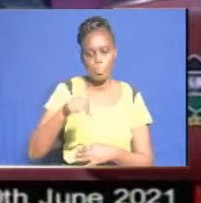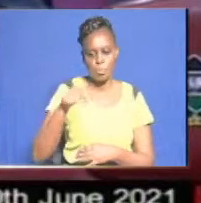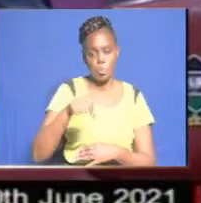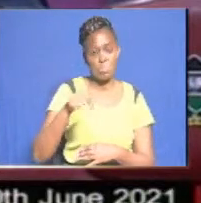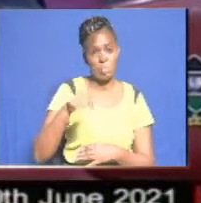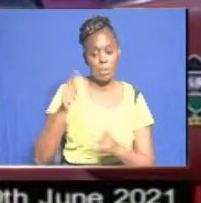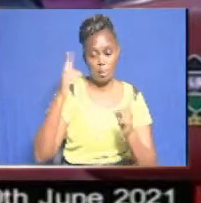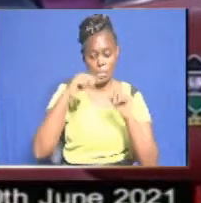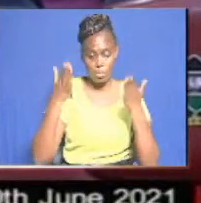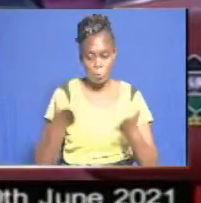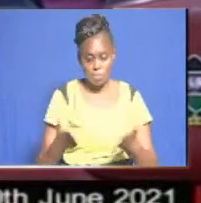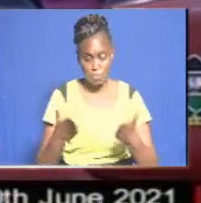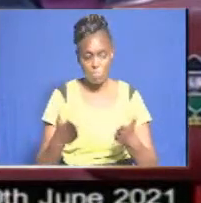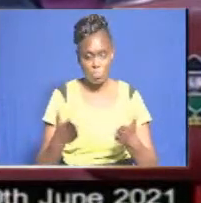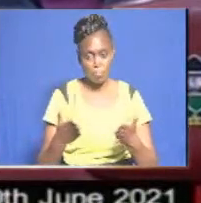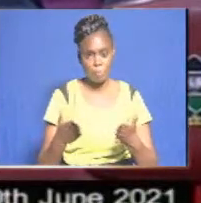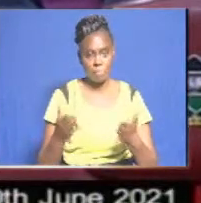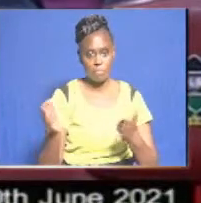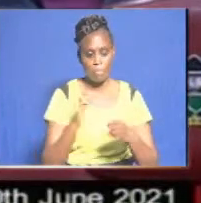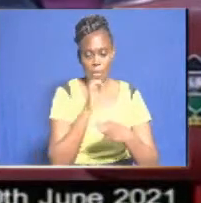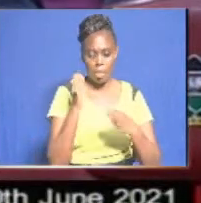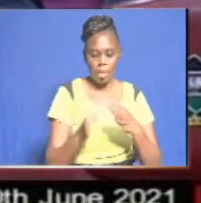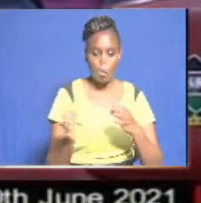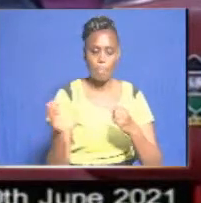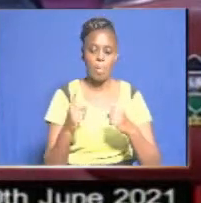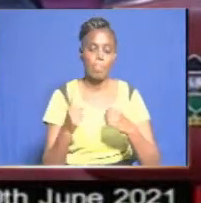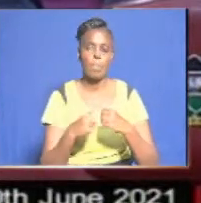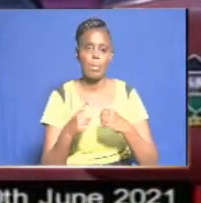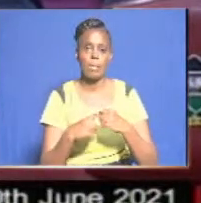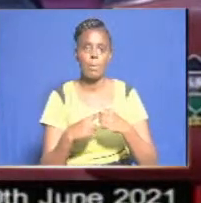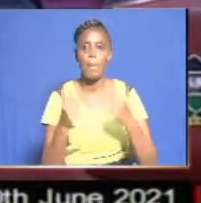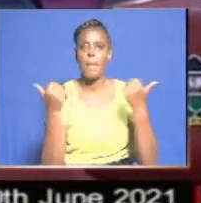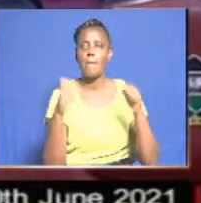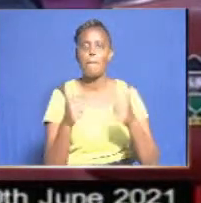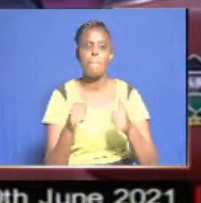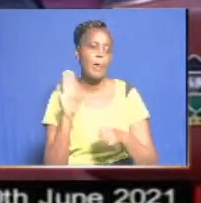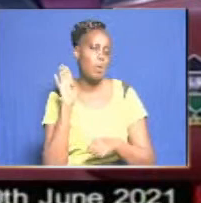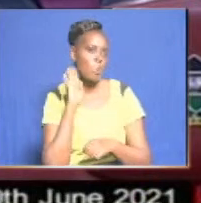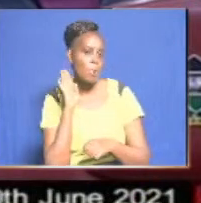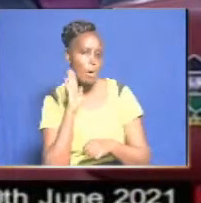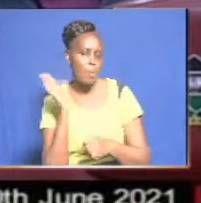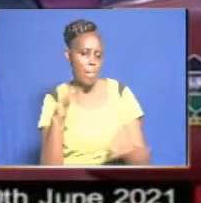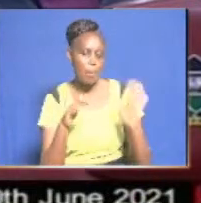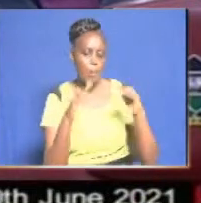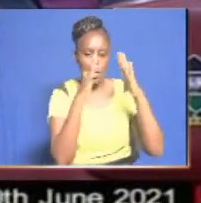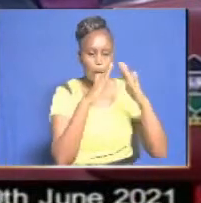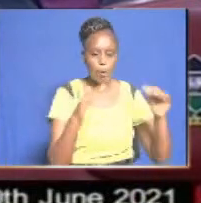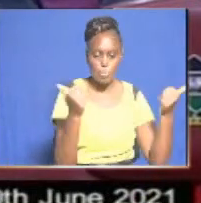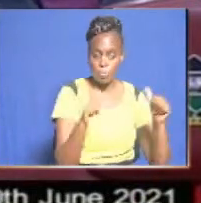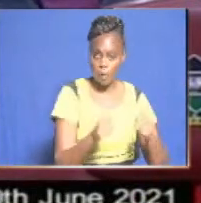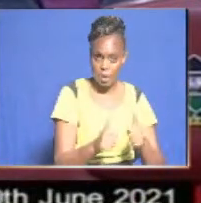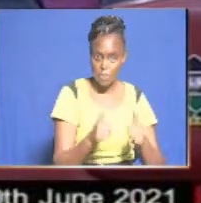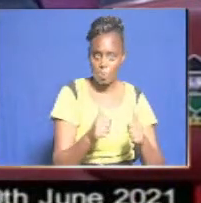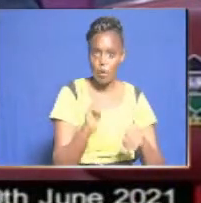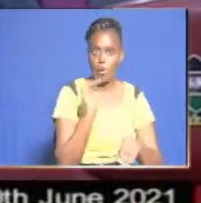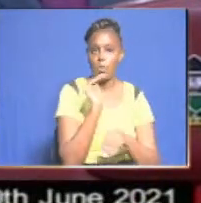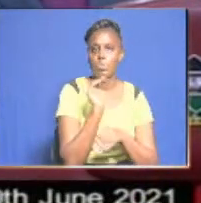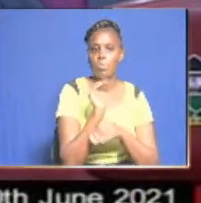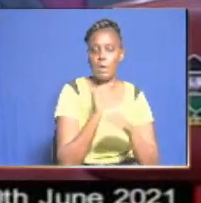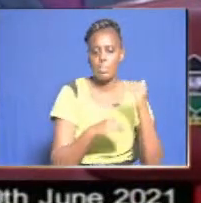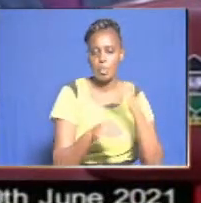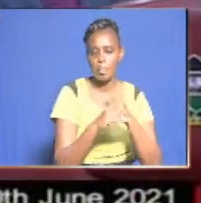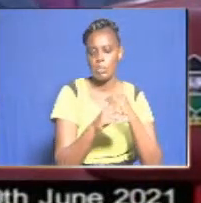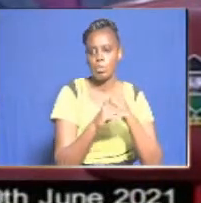are heading towards the end of June, and we have not heard from them. They have not come back to this House to even come and seek for additional